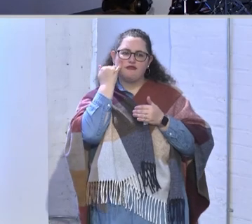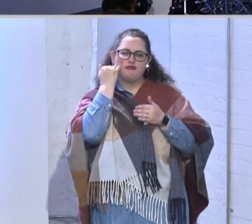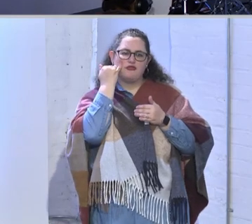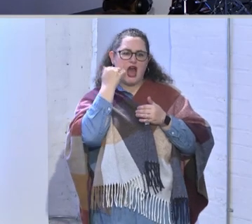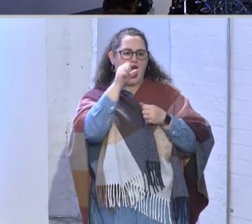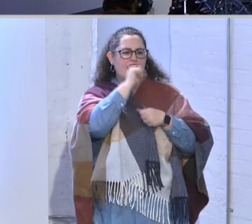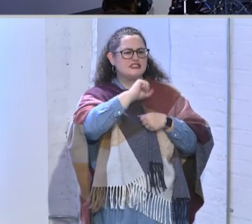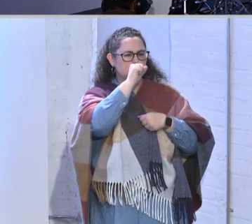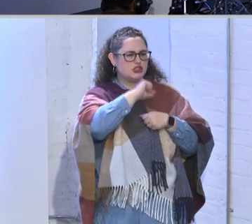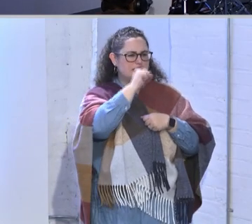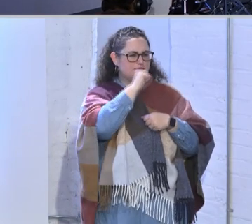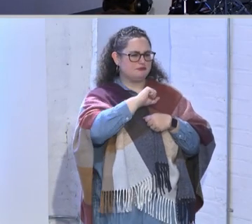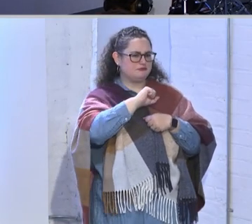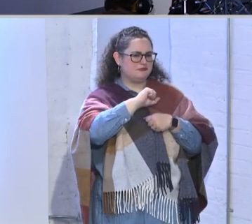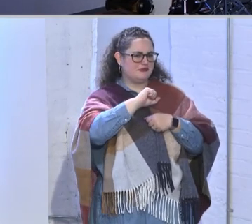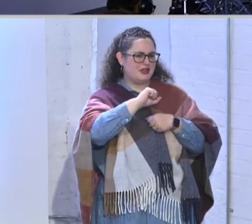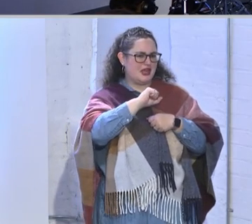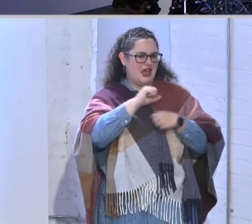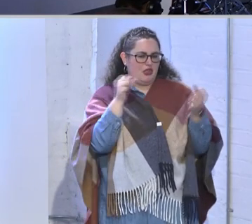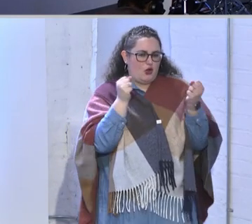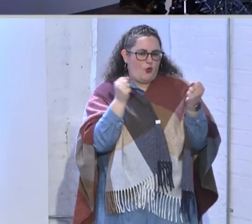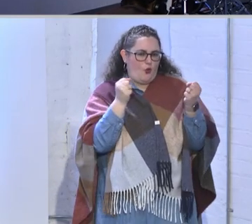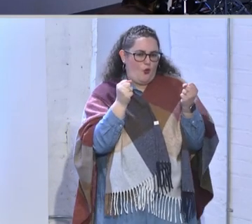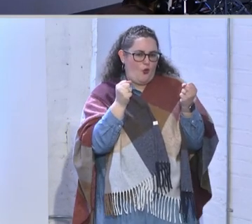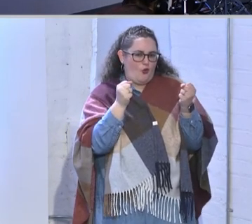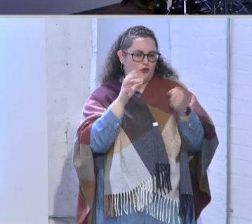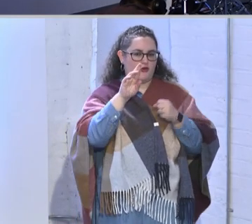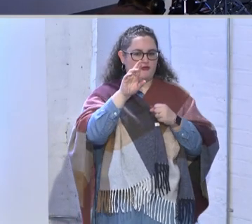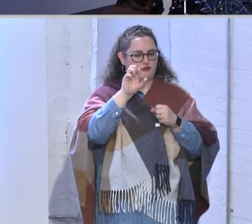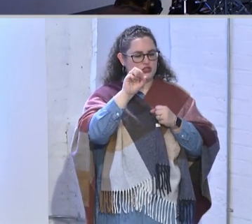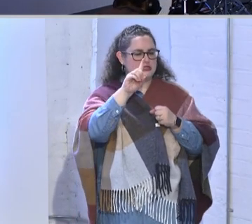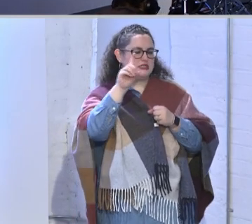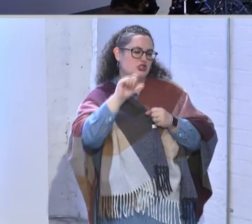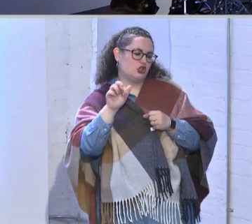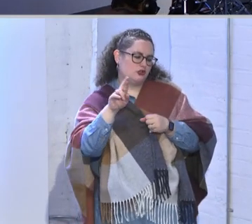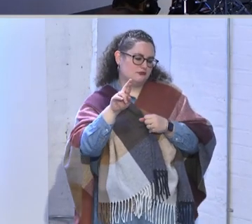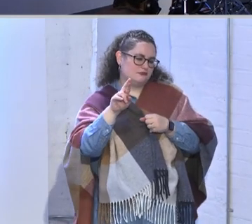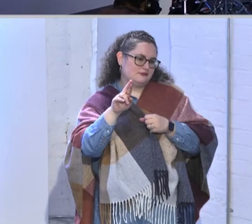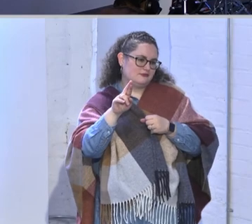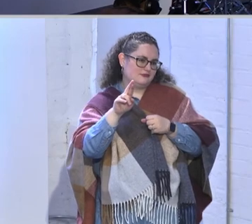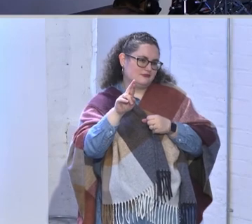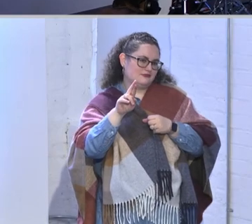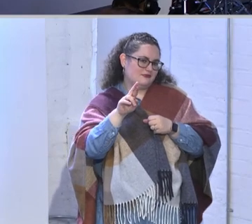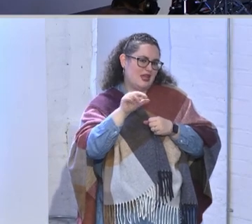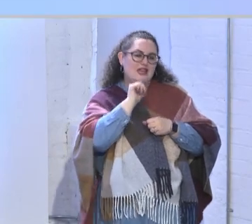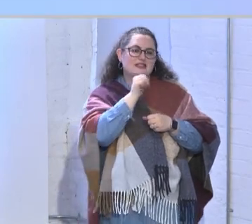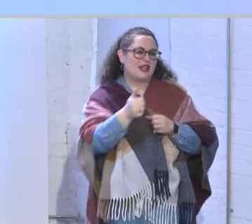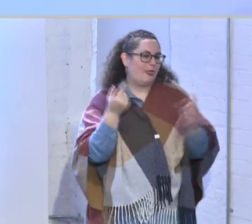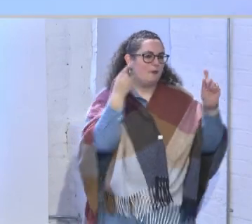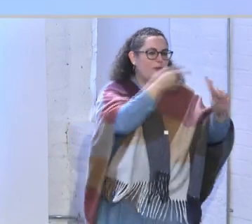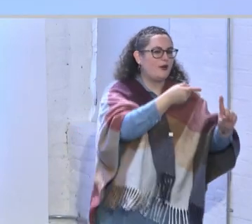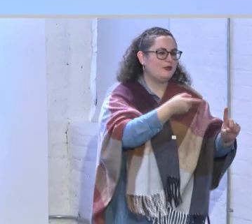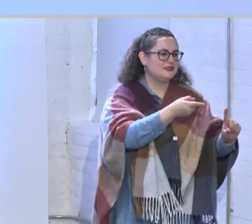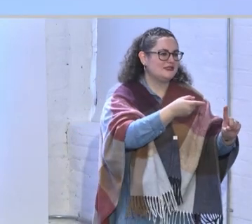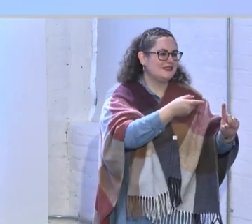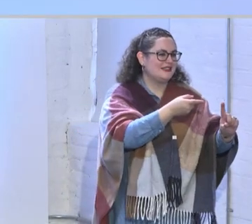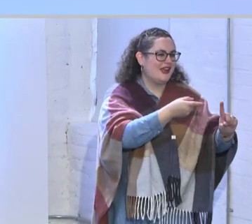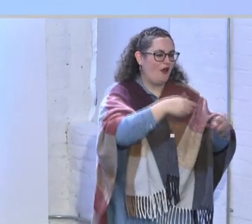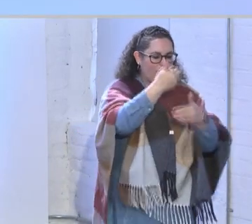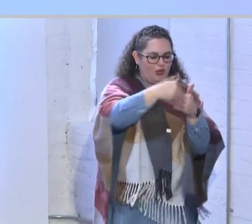it's really hard, I can put the ice cream in there to thaw it out. It's not going to work real well because that's not the purpose of a